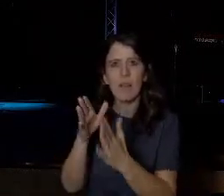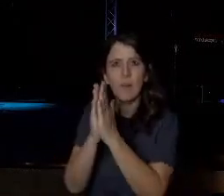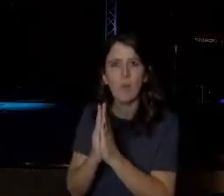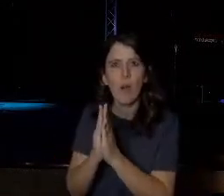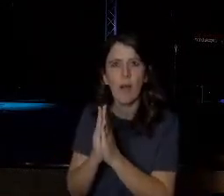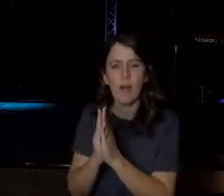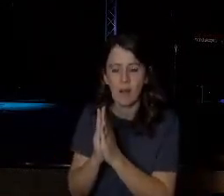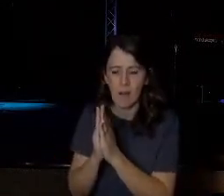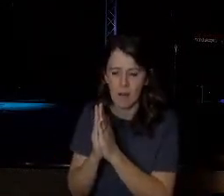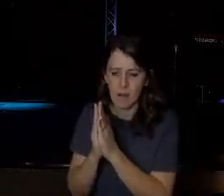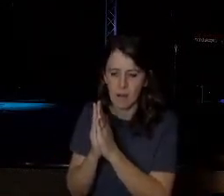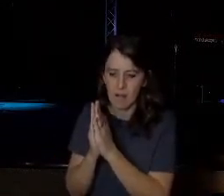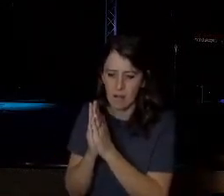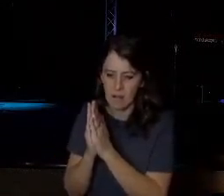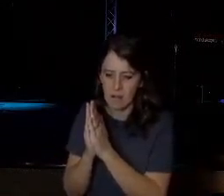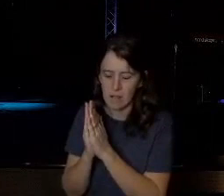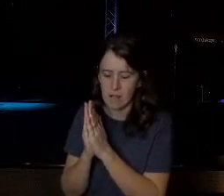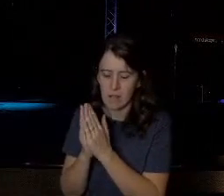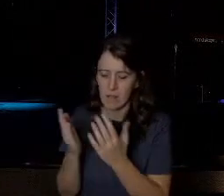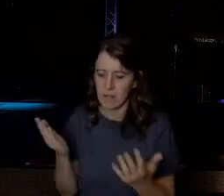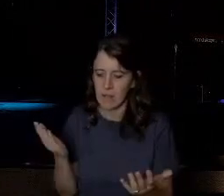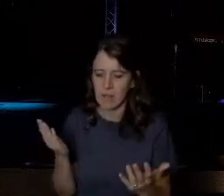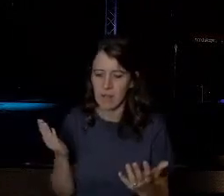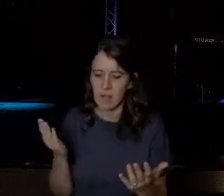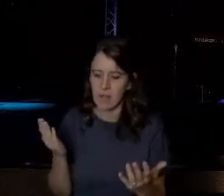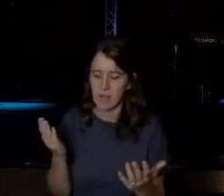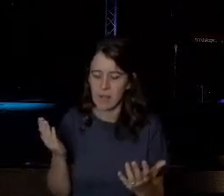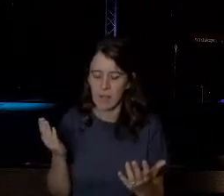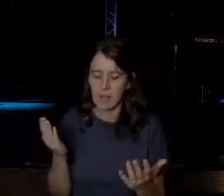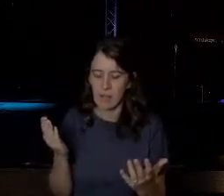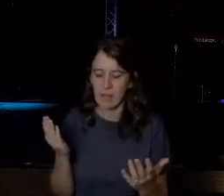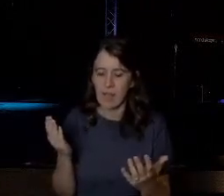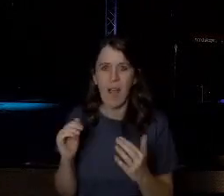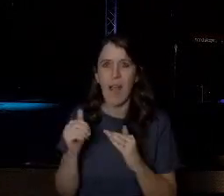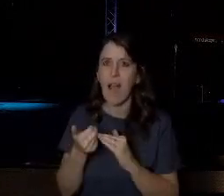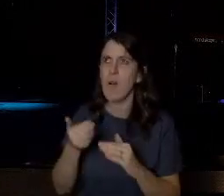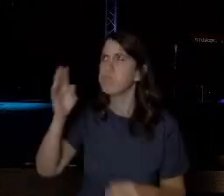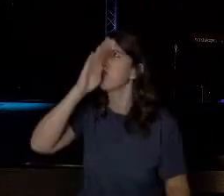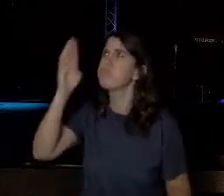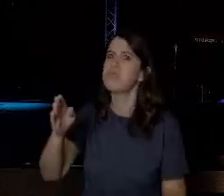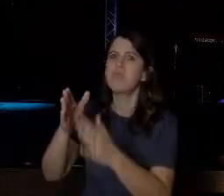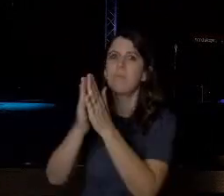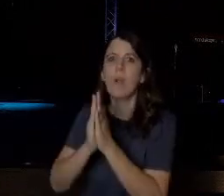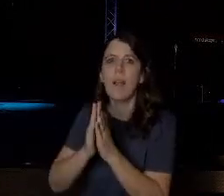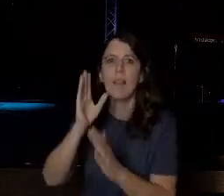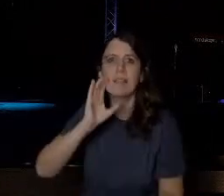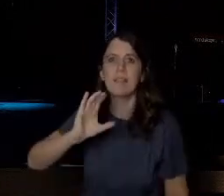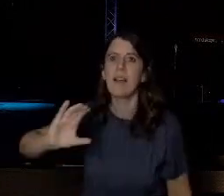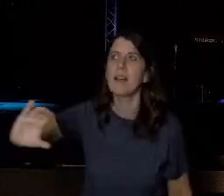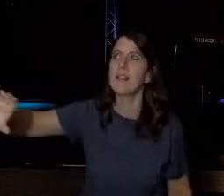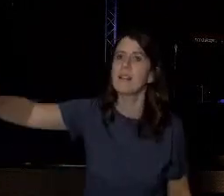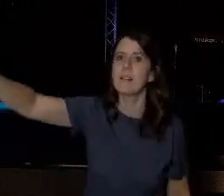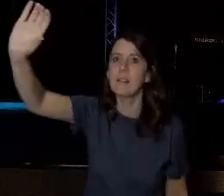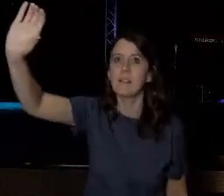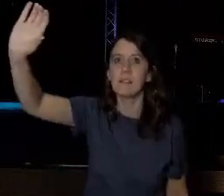prayed. How would he have the audacity to pray that the sun would stand still?